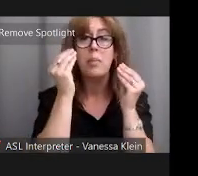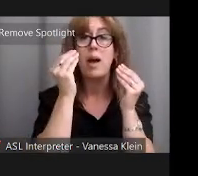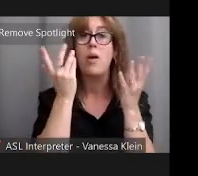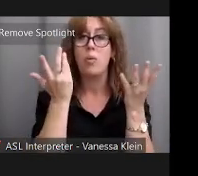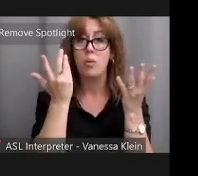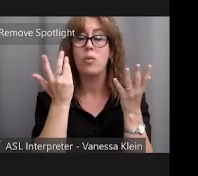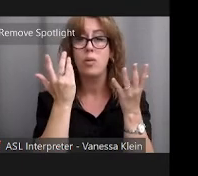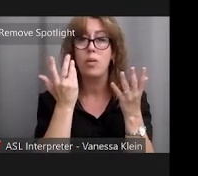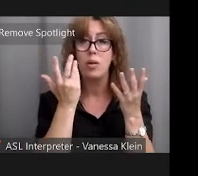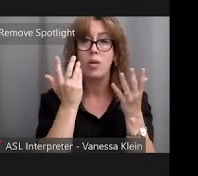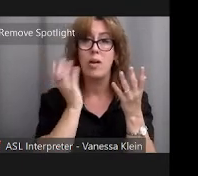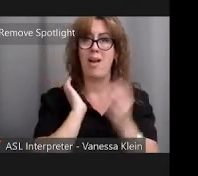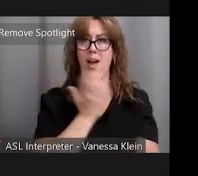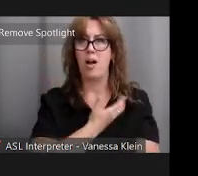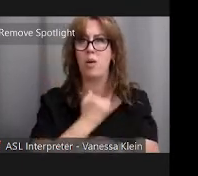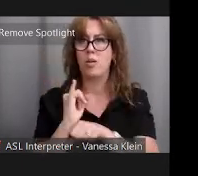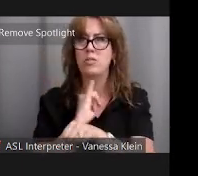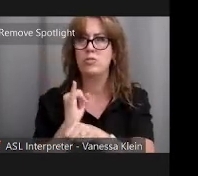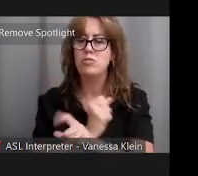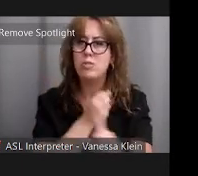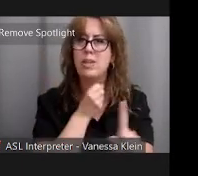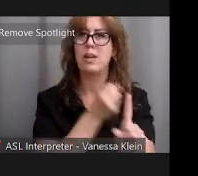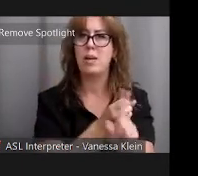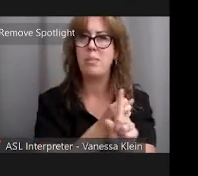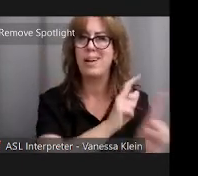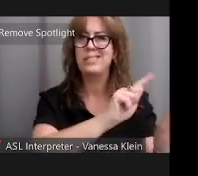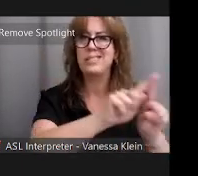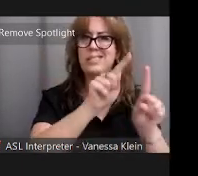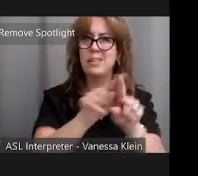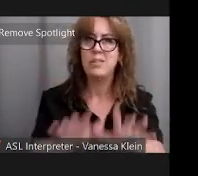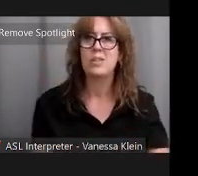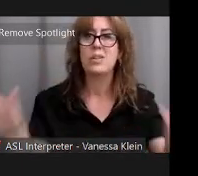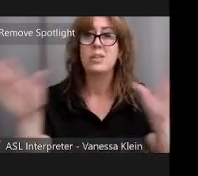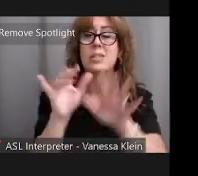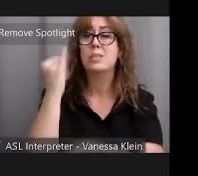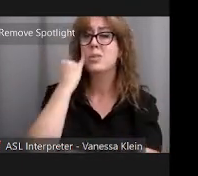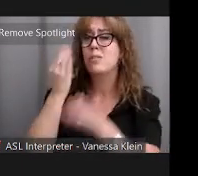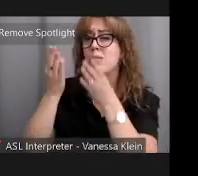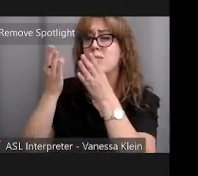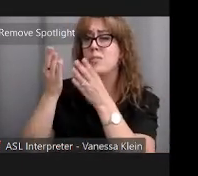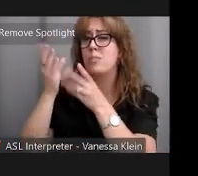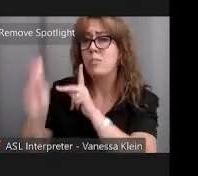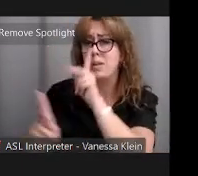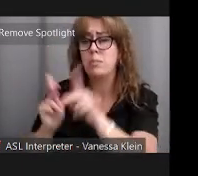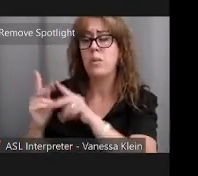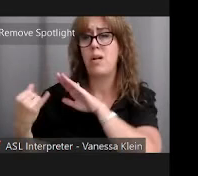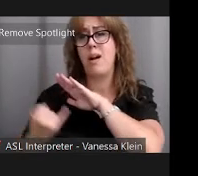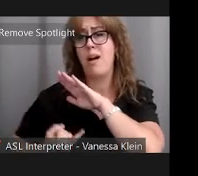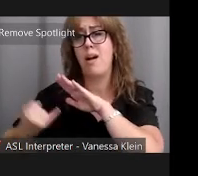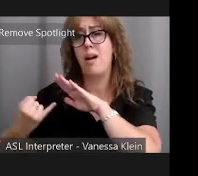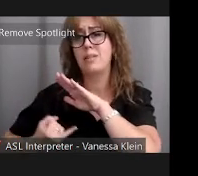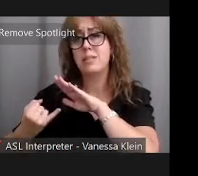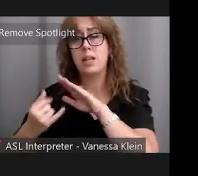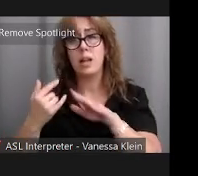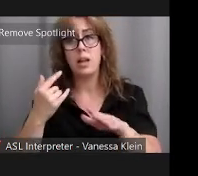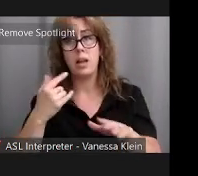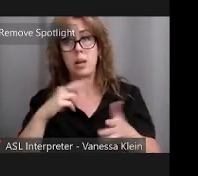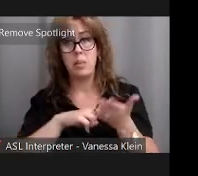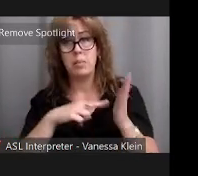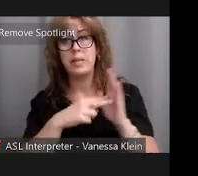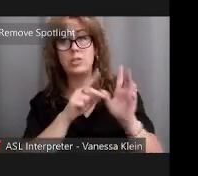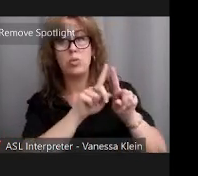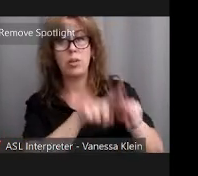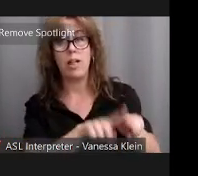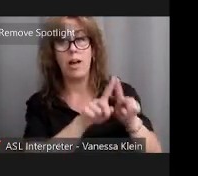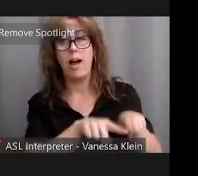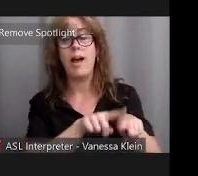climate. Yes. And being sort of a space that, you know, is somewhat isolated in the world and relies on international touring to